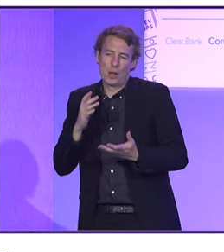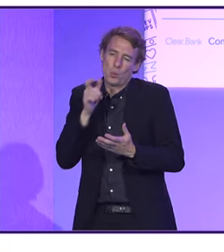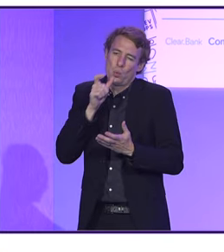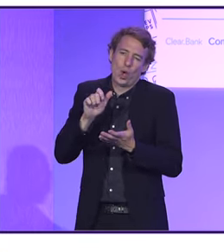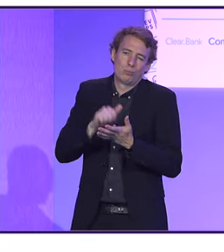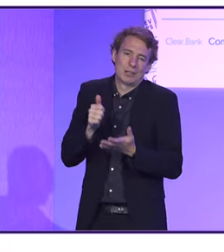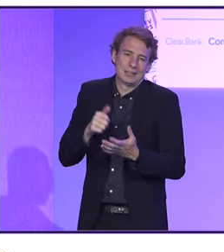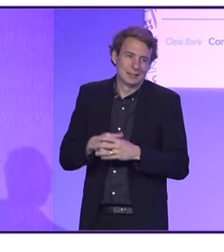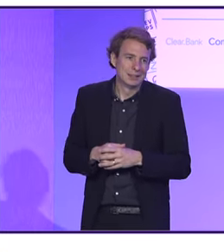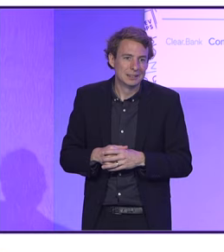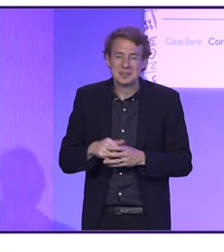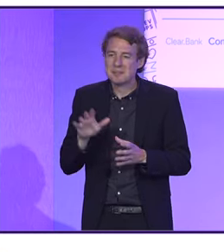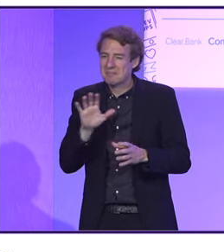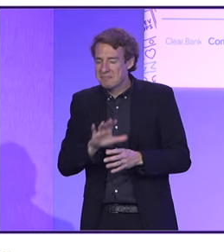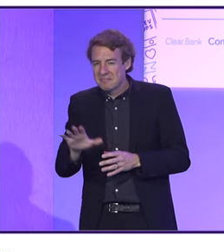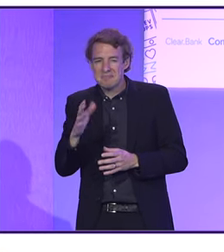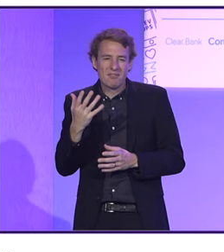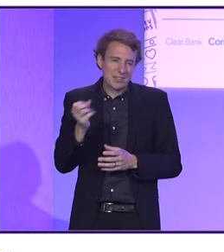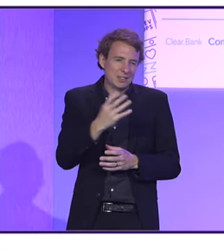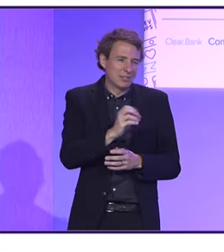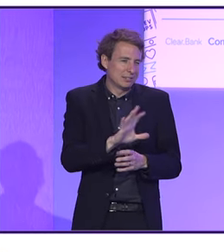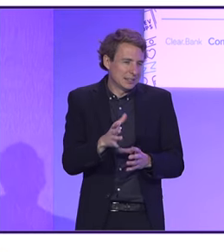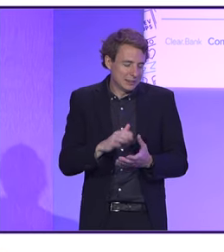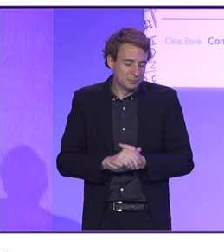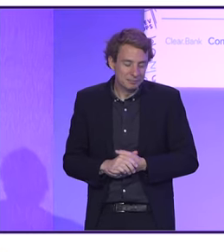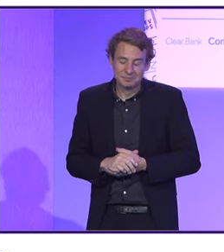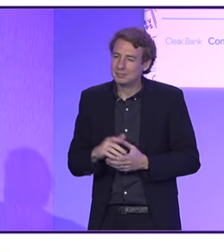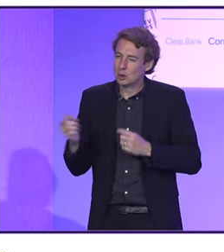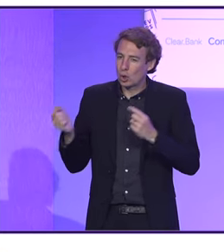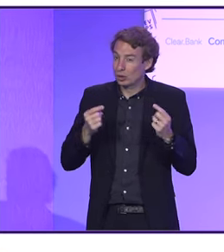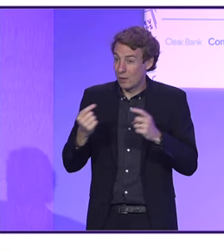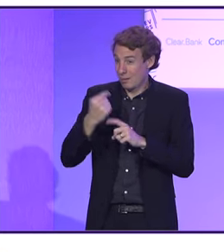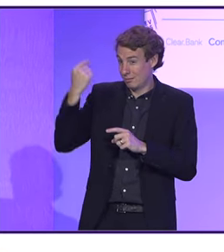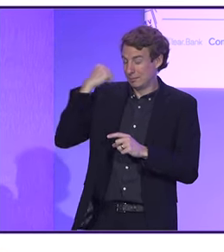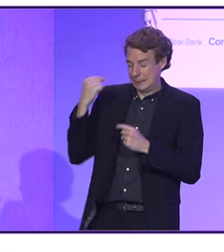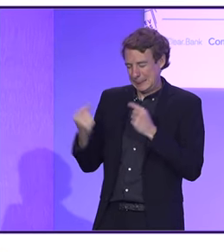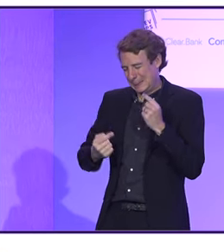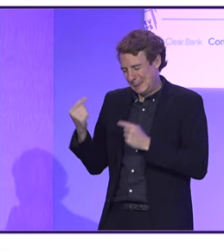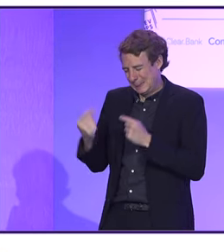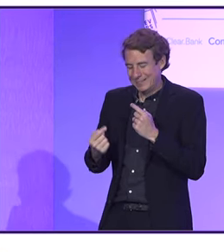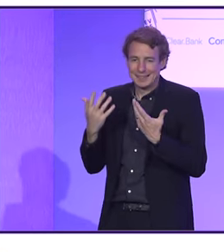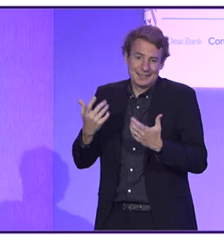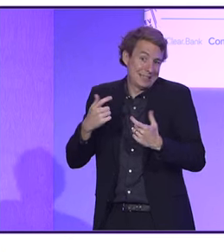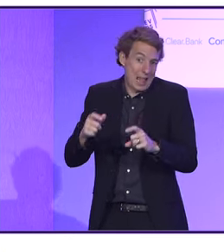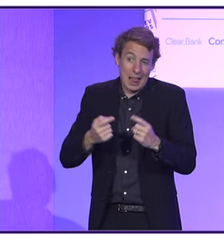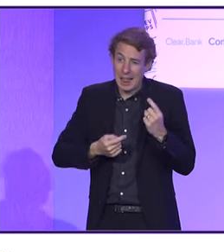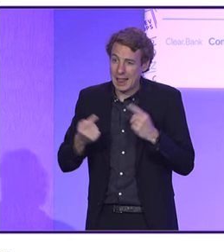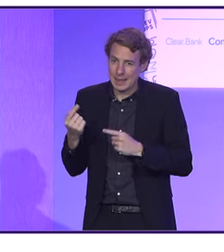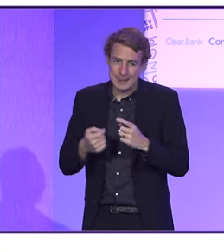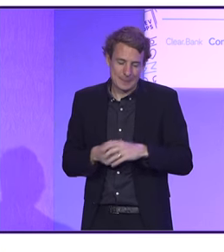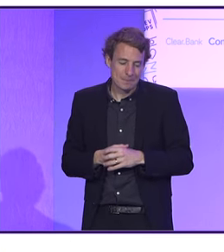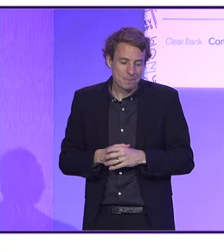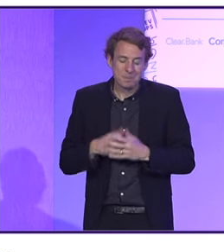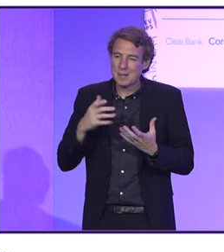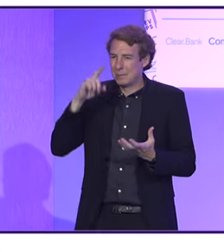thing. Okay, I think this is probably about 50-50. So good. It's controversial at the time, I think. It's controversial now. The decision was made to